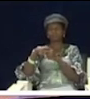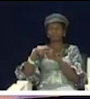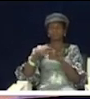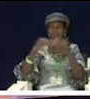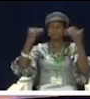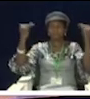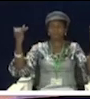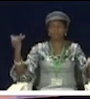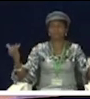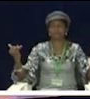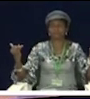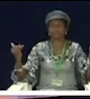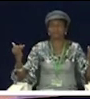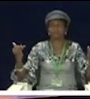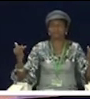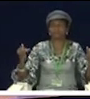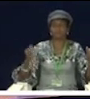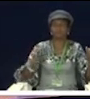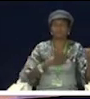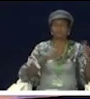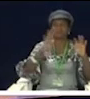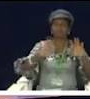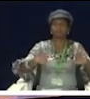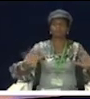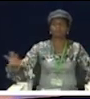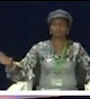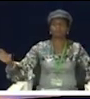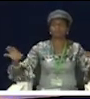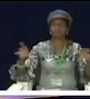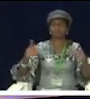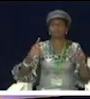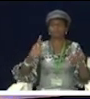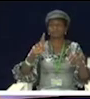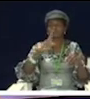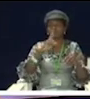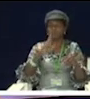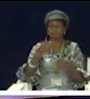Now, my children had come again.